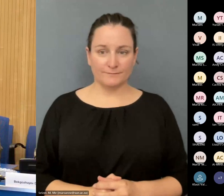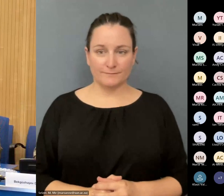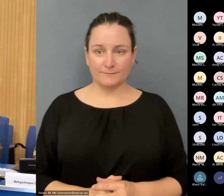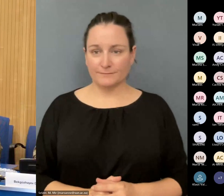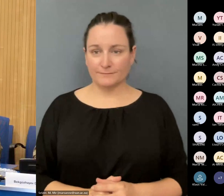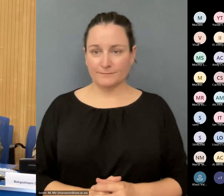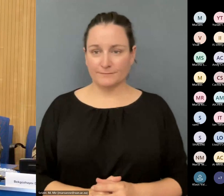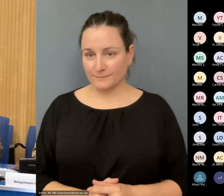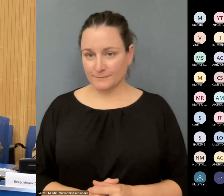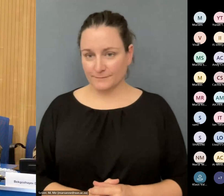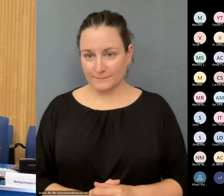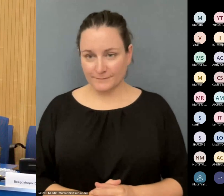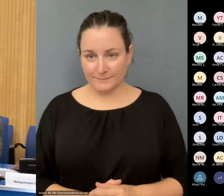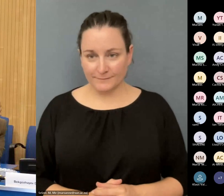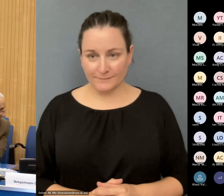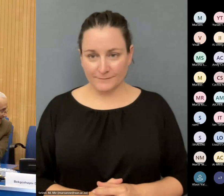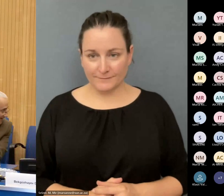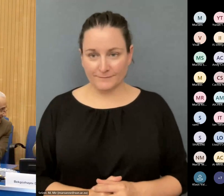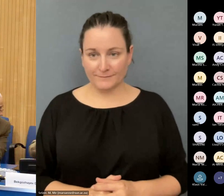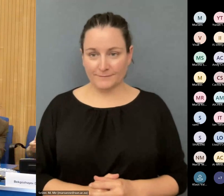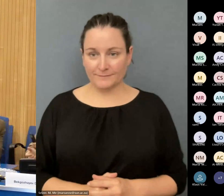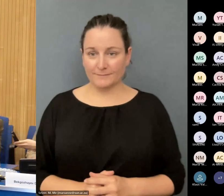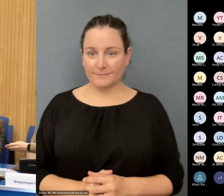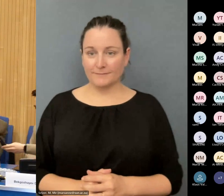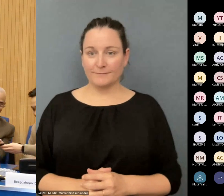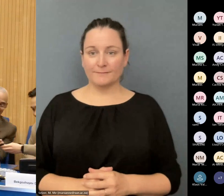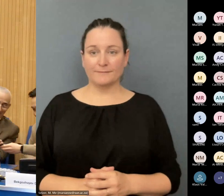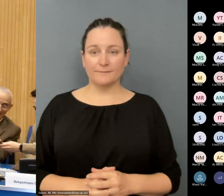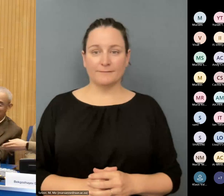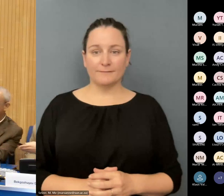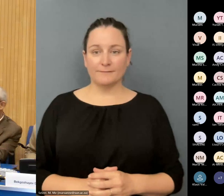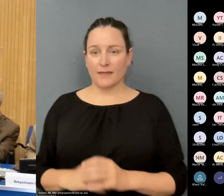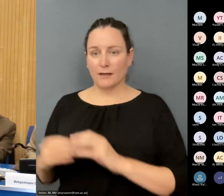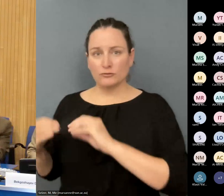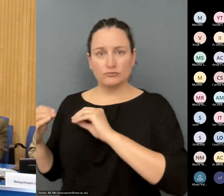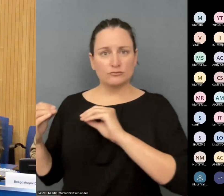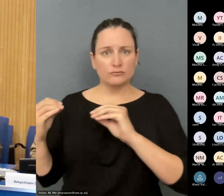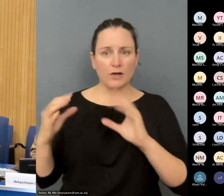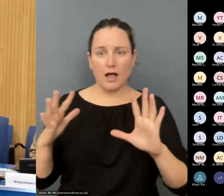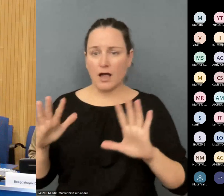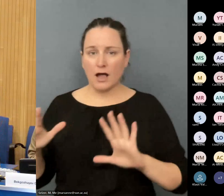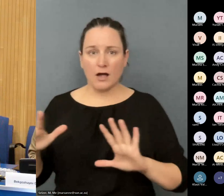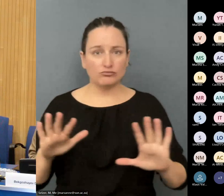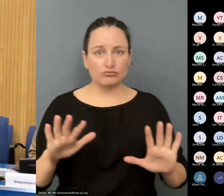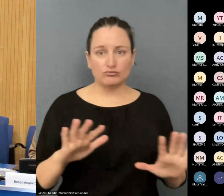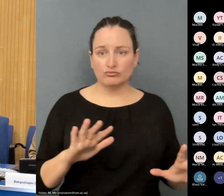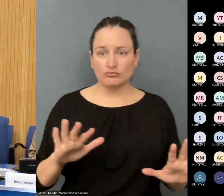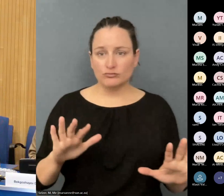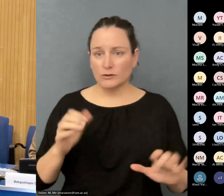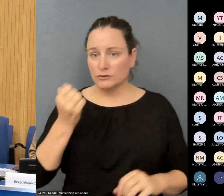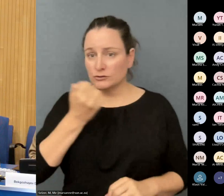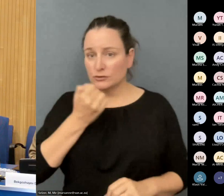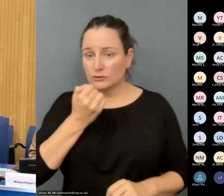Please, let me express... Oh, sorry, again. Are you using a presenter? Sorry, again. You make me forget.